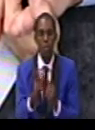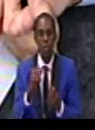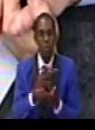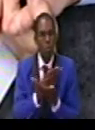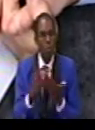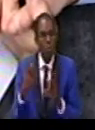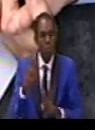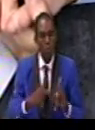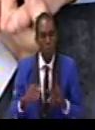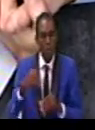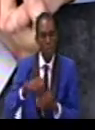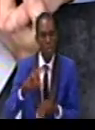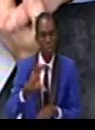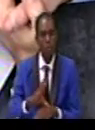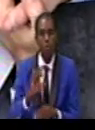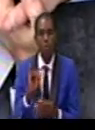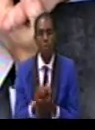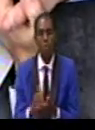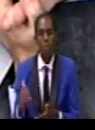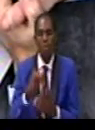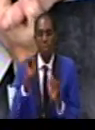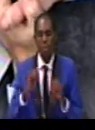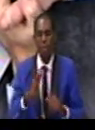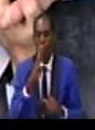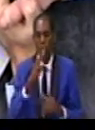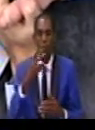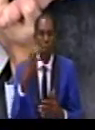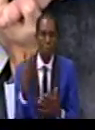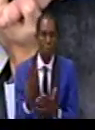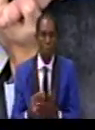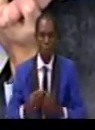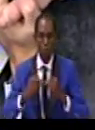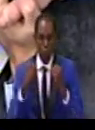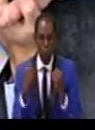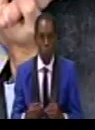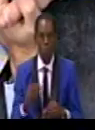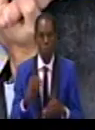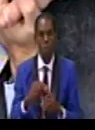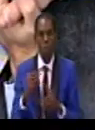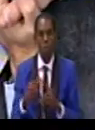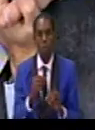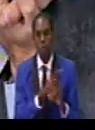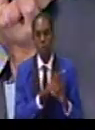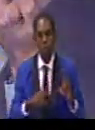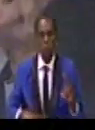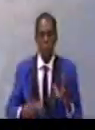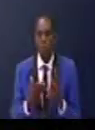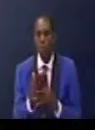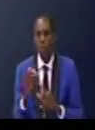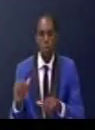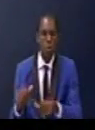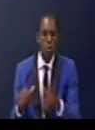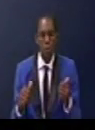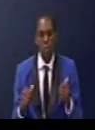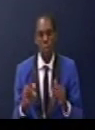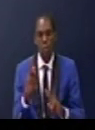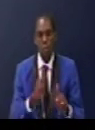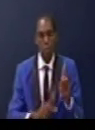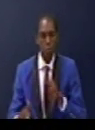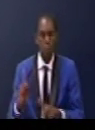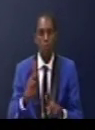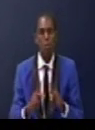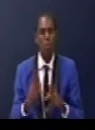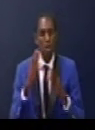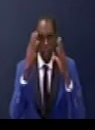can be well grounded in the watch of the Lord and in this experience that they have got. Number six, avoidance of